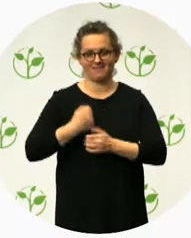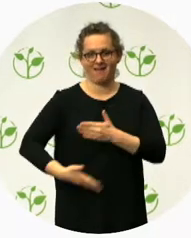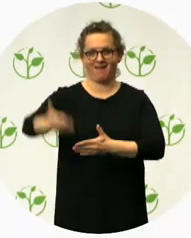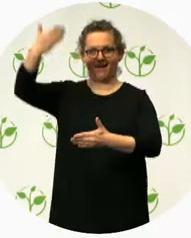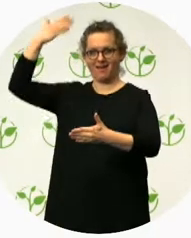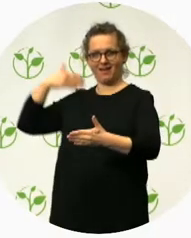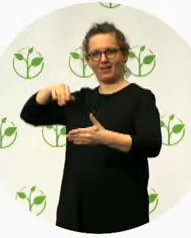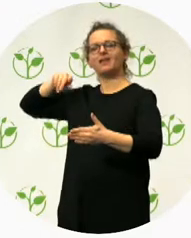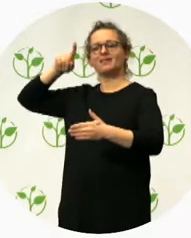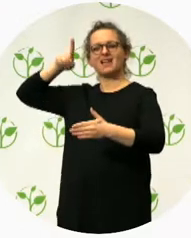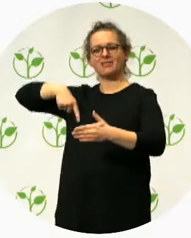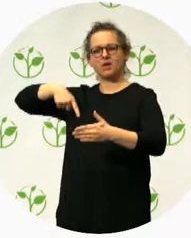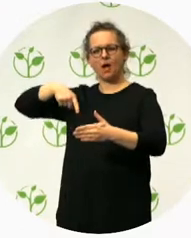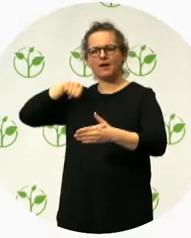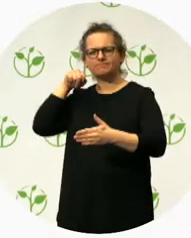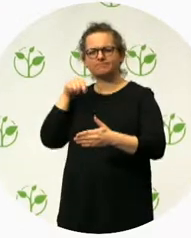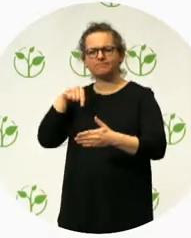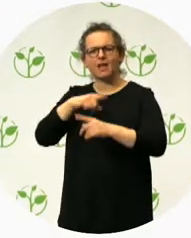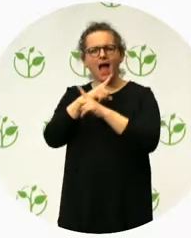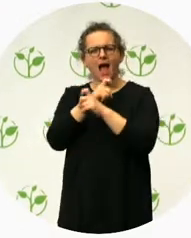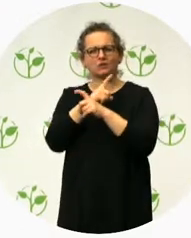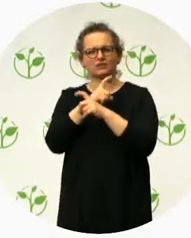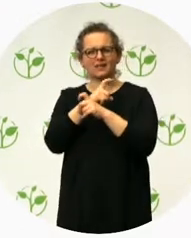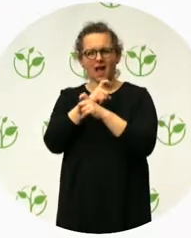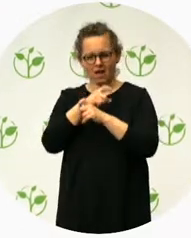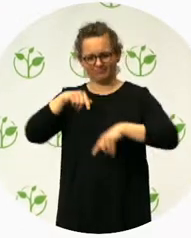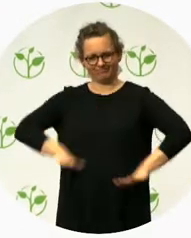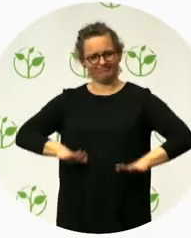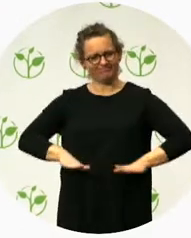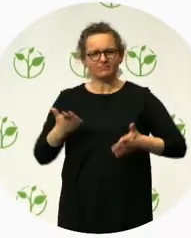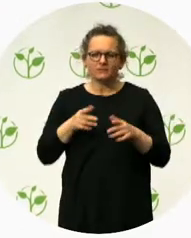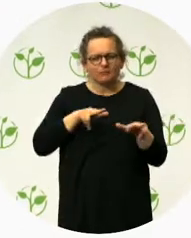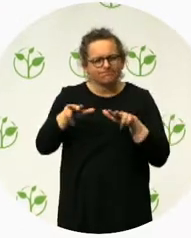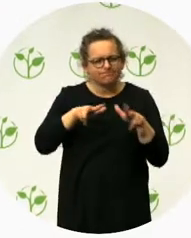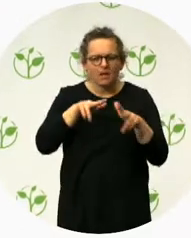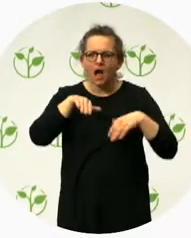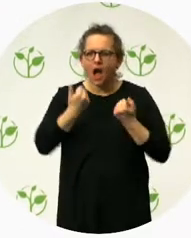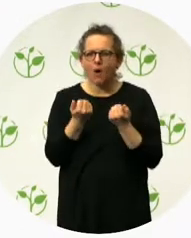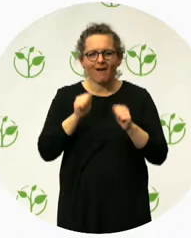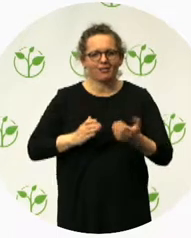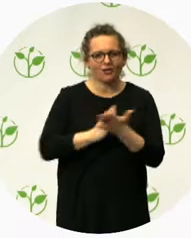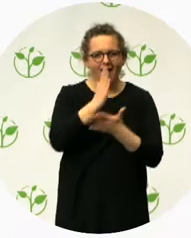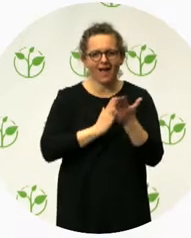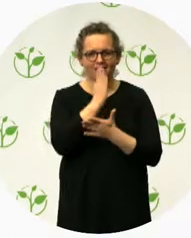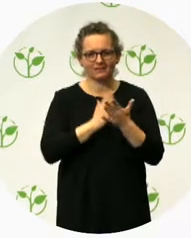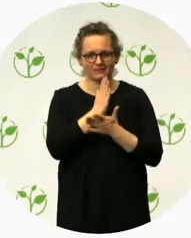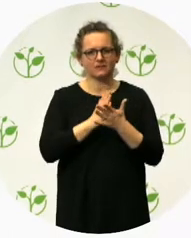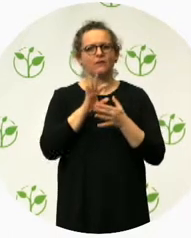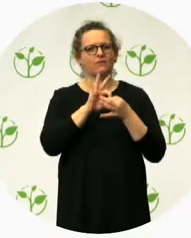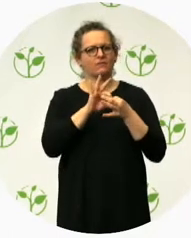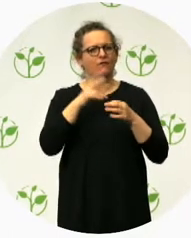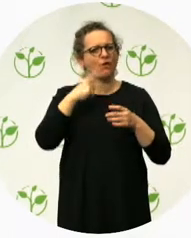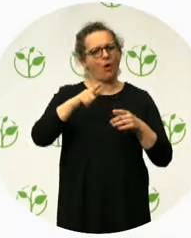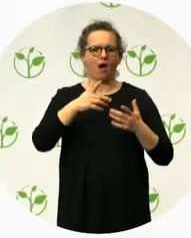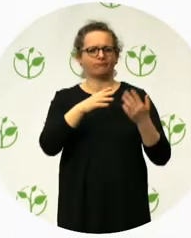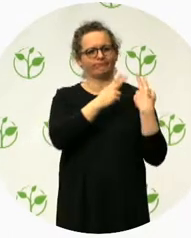completely reformed, focusing on the autonomy of the persons concerned. From the beginning of